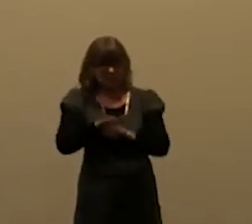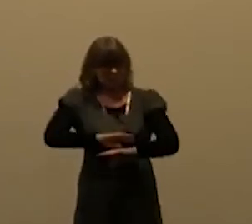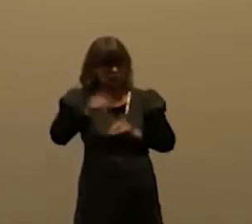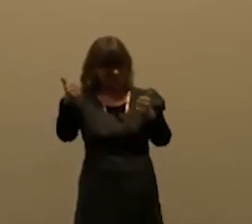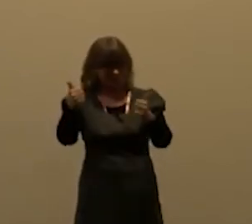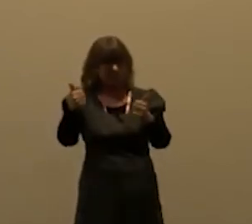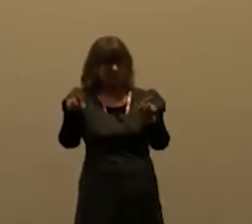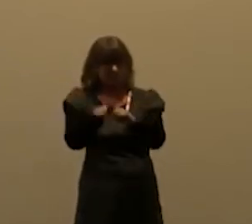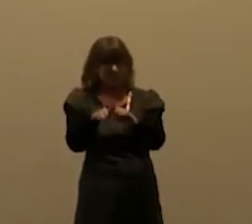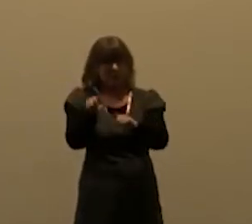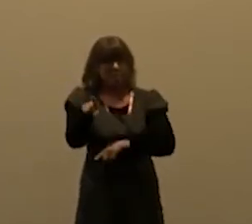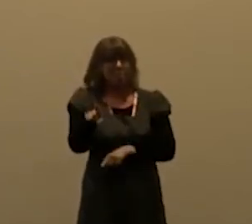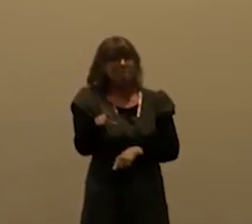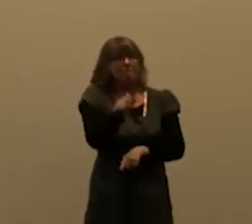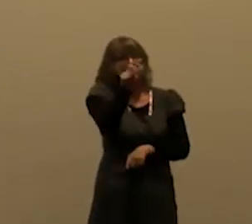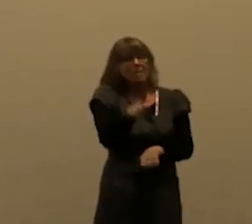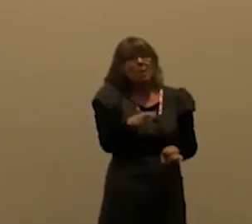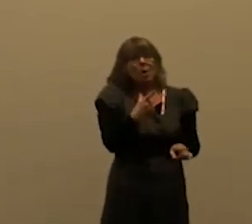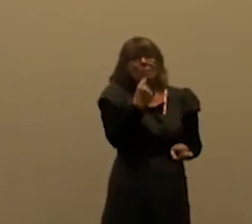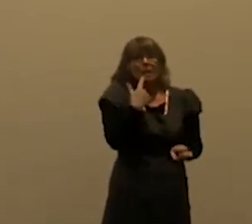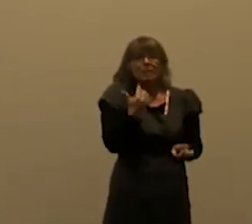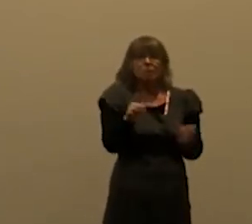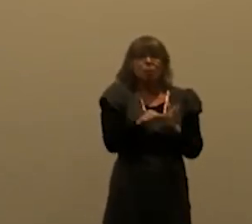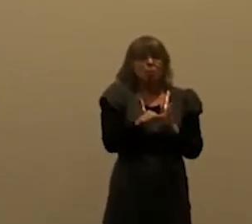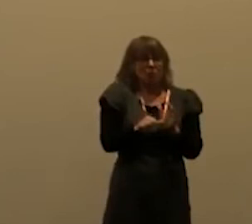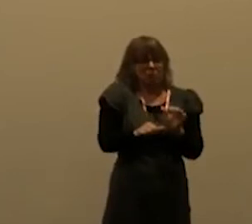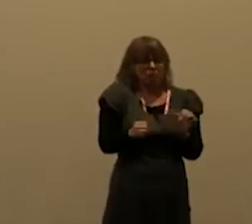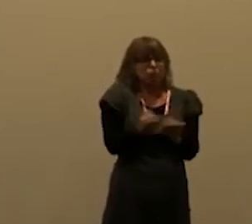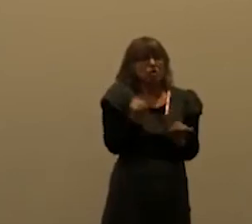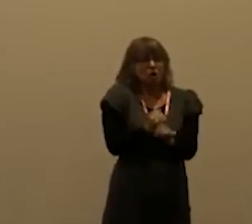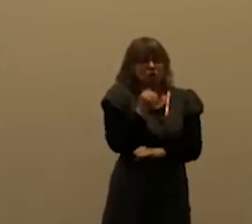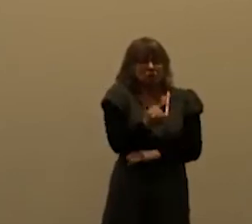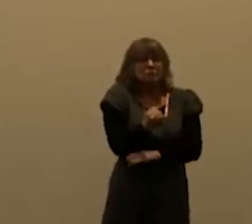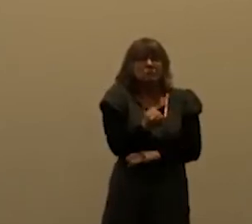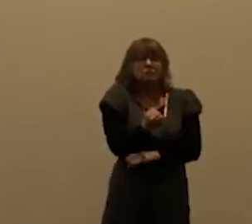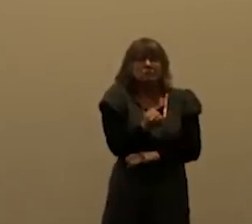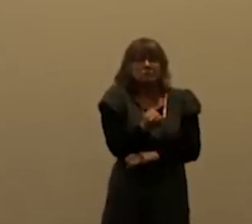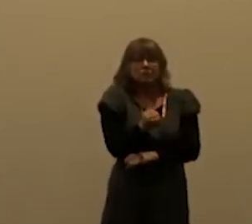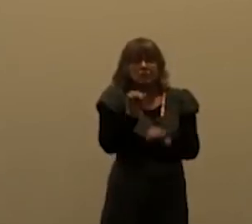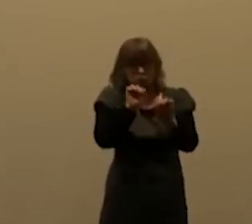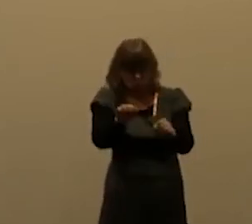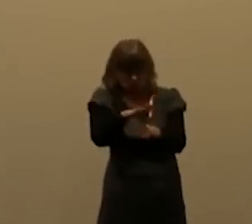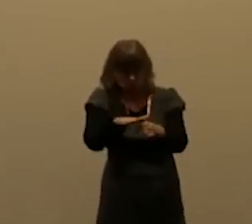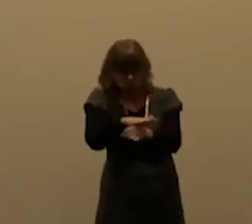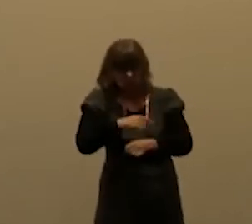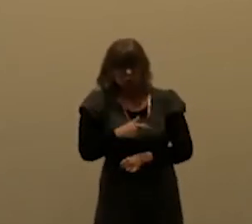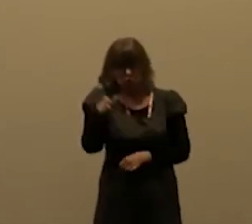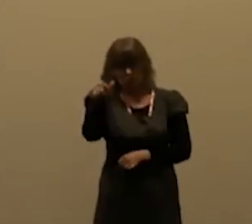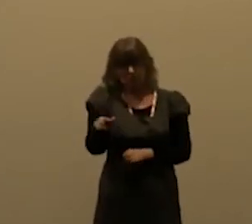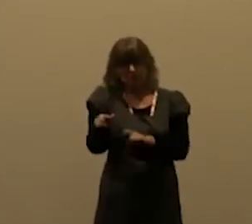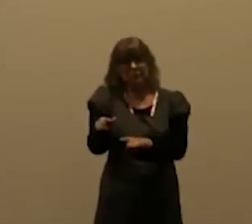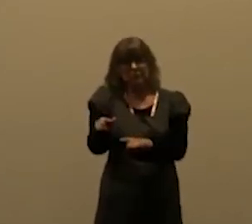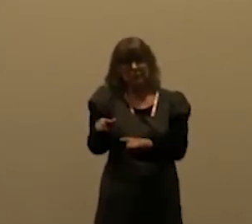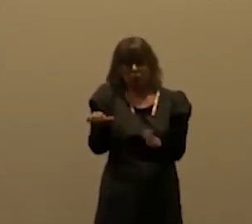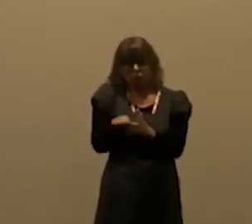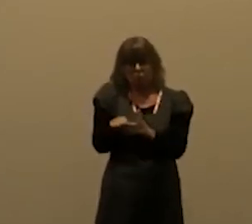fantastic. I think another one is people might have an issue with production, and they want to mess with another tenant. So this is more your scenario. Say we have a tenant, we've